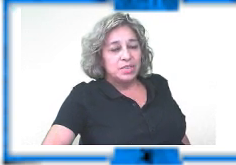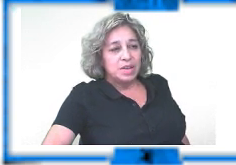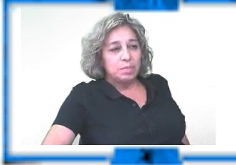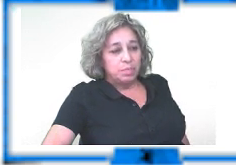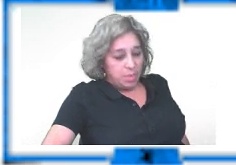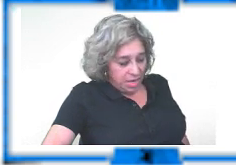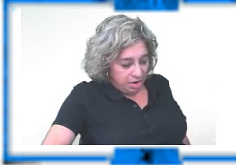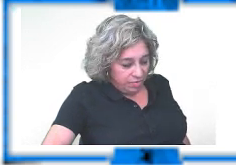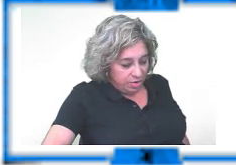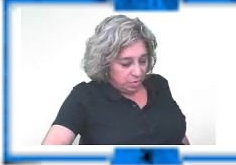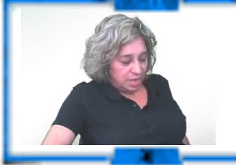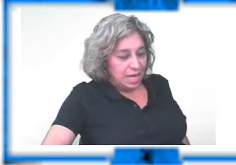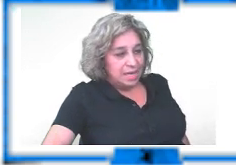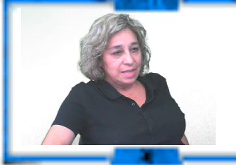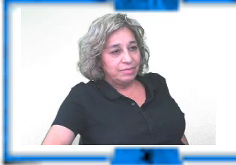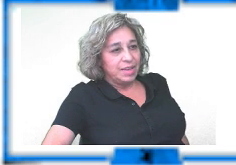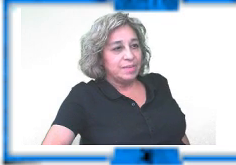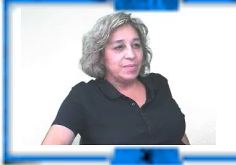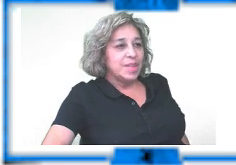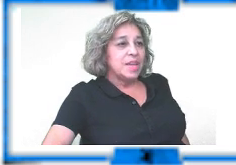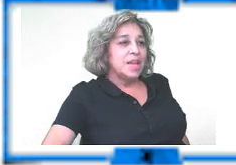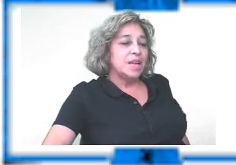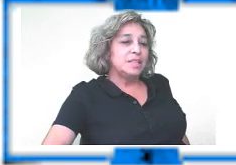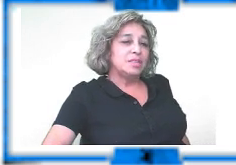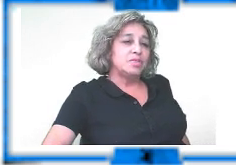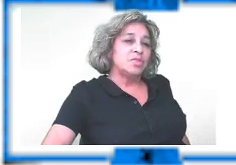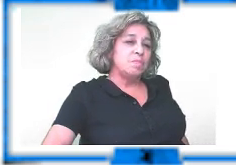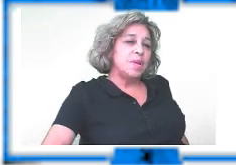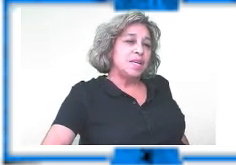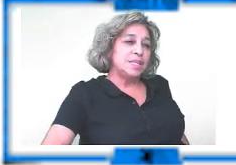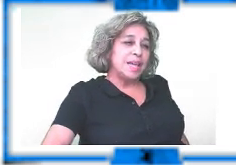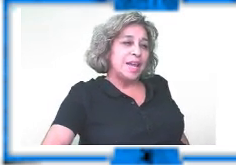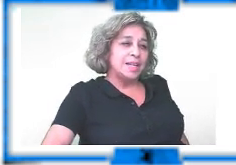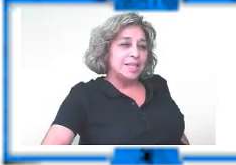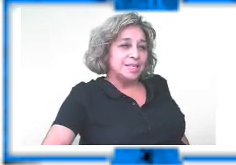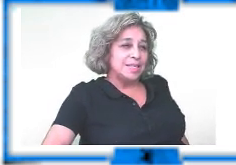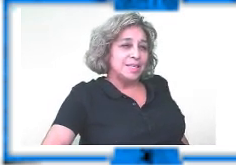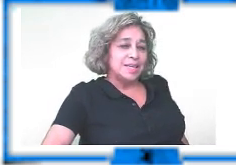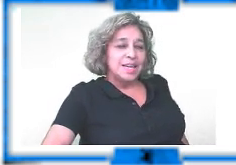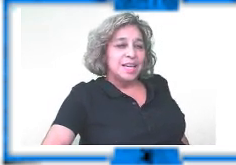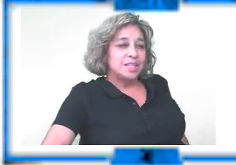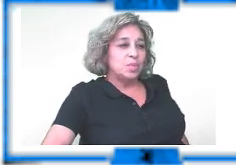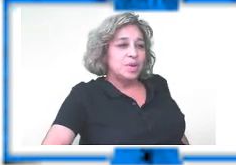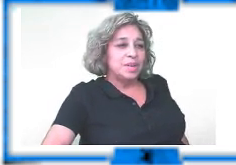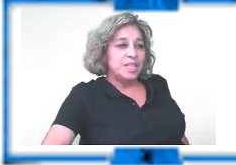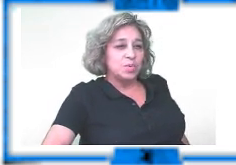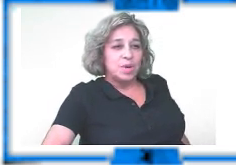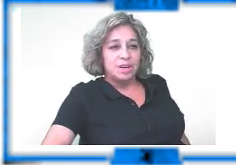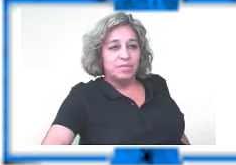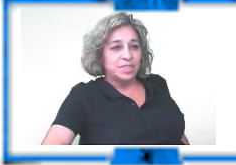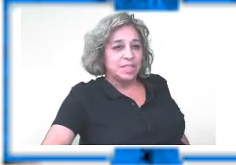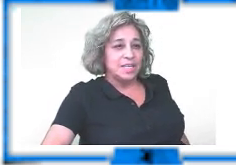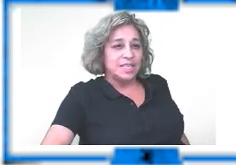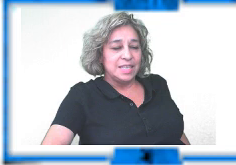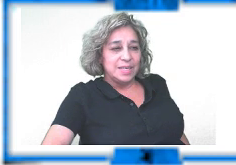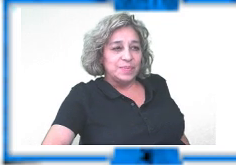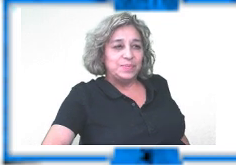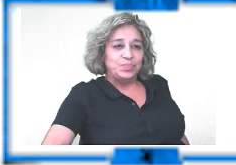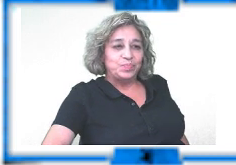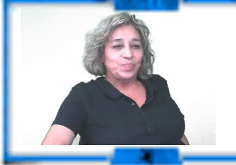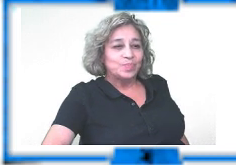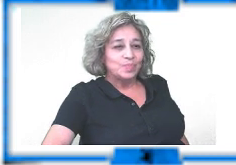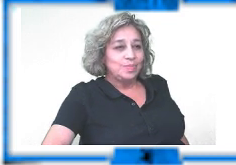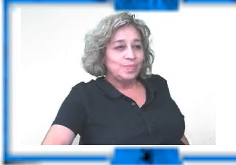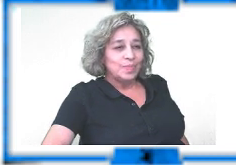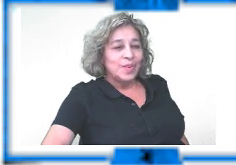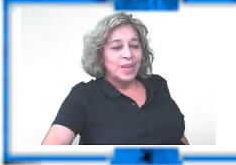relating to the interview with Jalife, a tremendous analyst. He's wonderful to listen to.